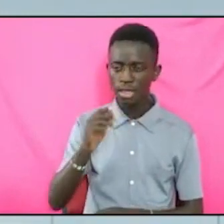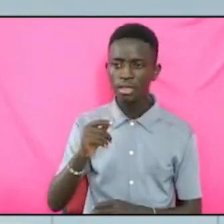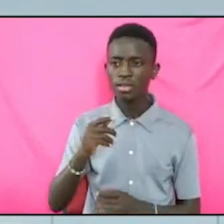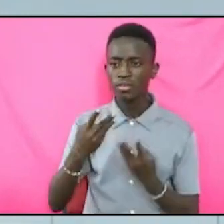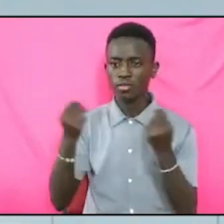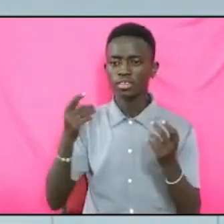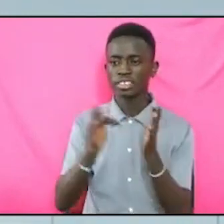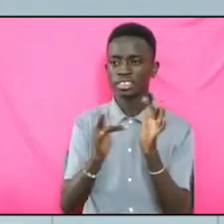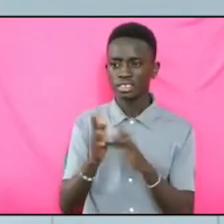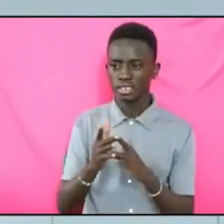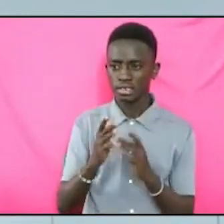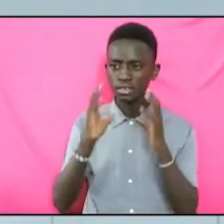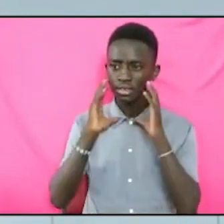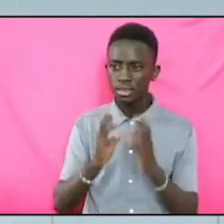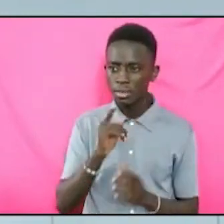What are you telling us?